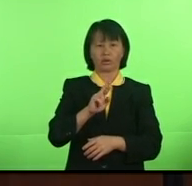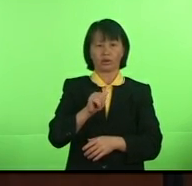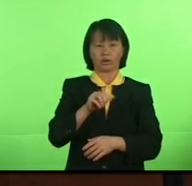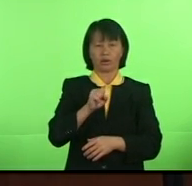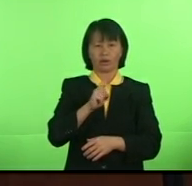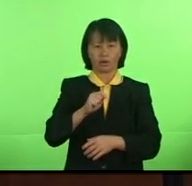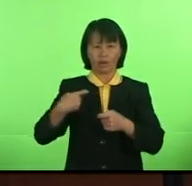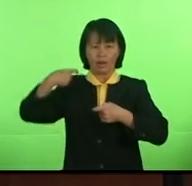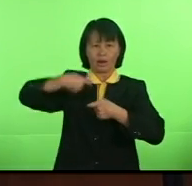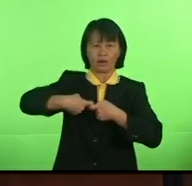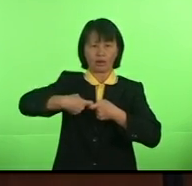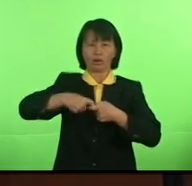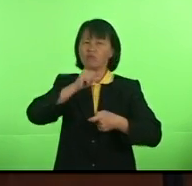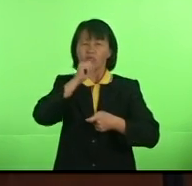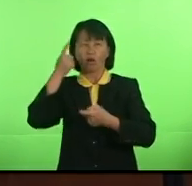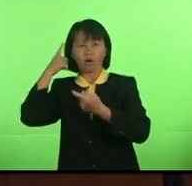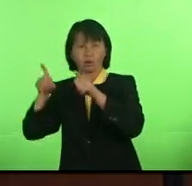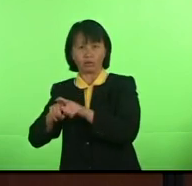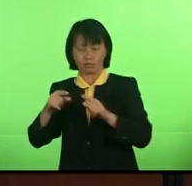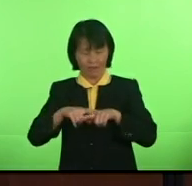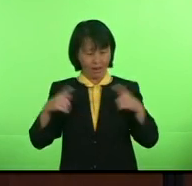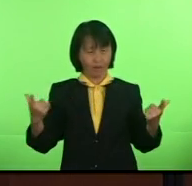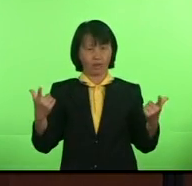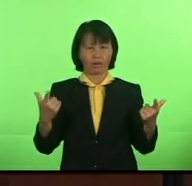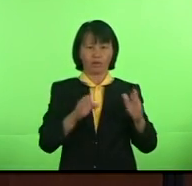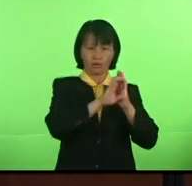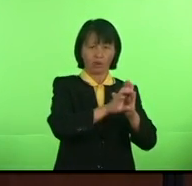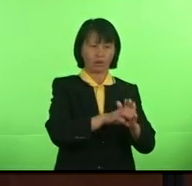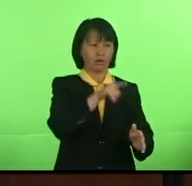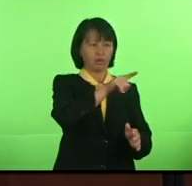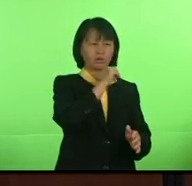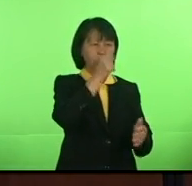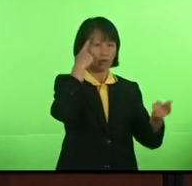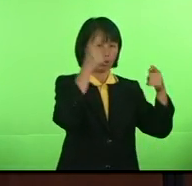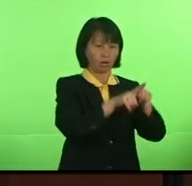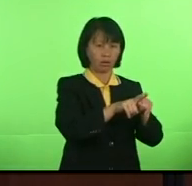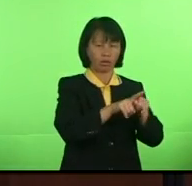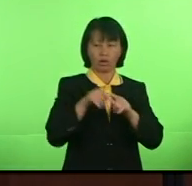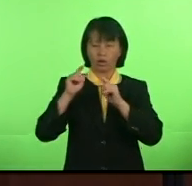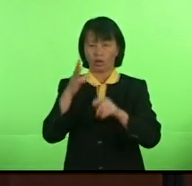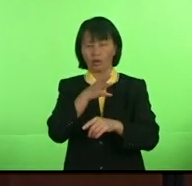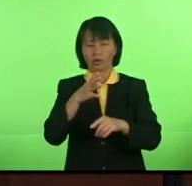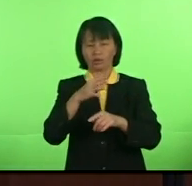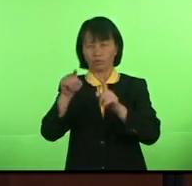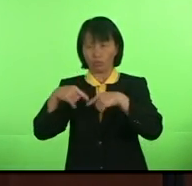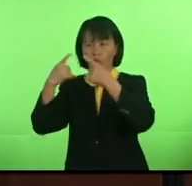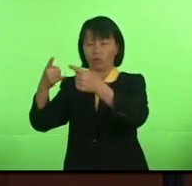sentences which are not in agreement with each other. For example, he did not agree. He went along with the